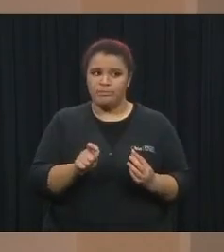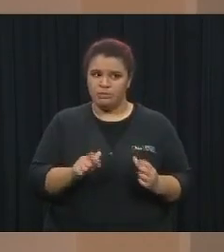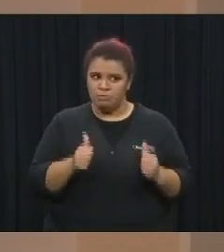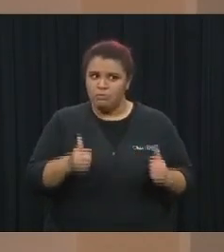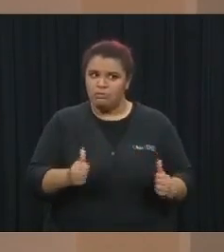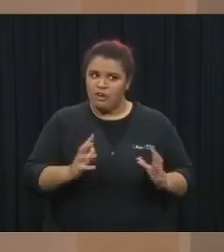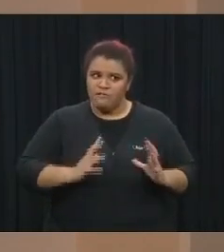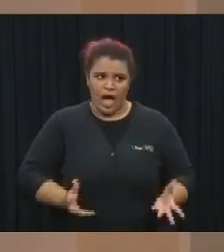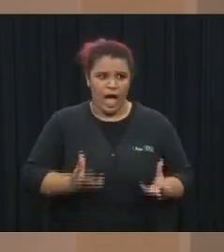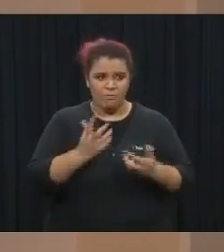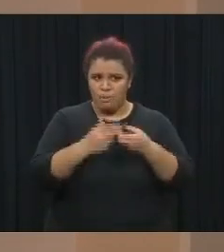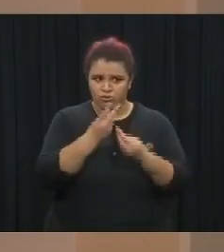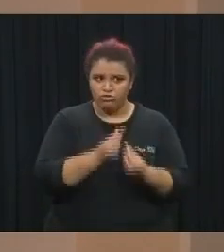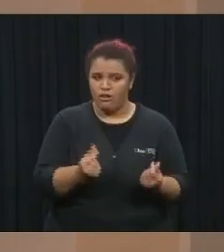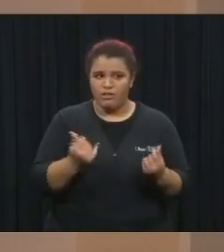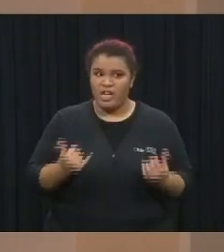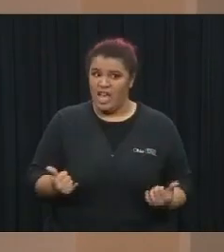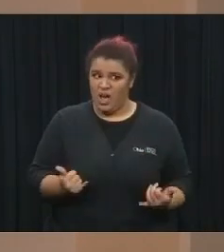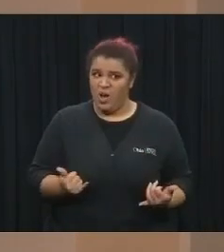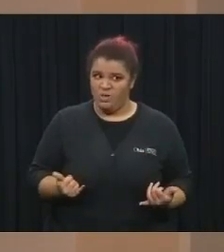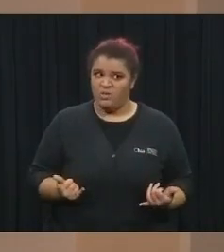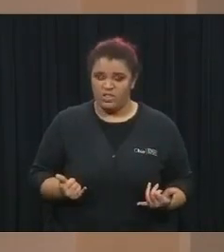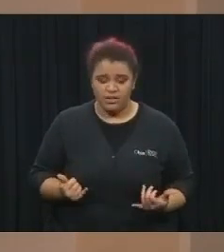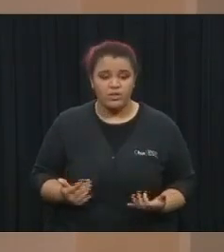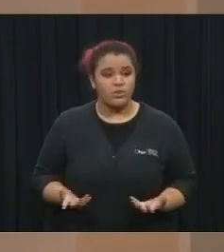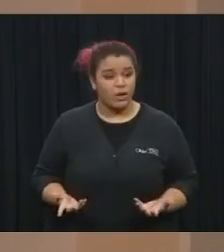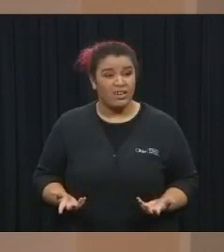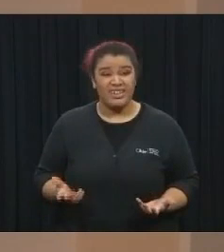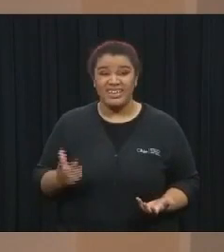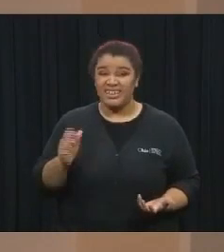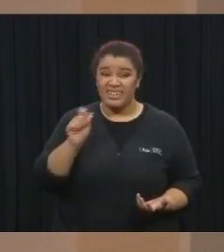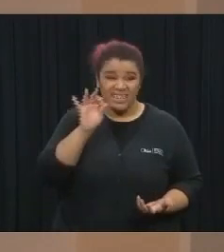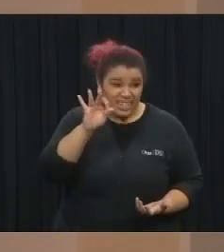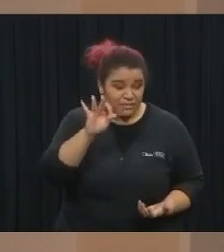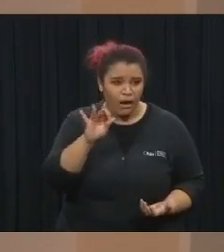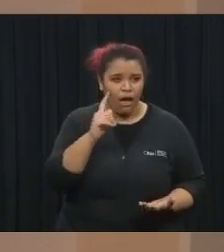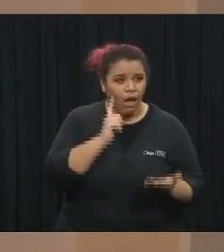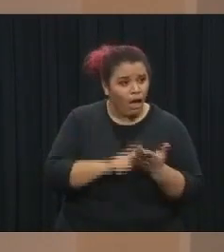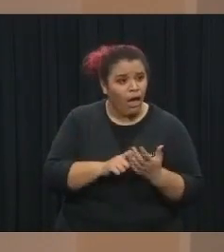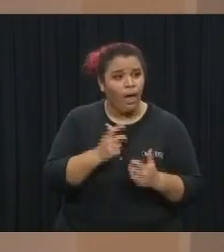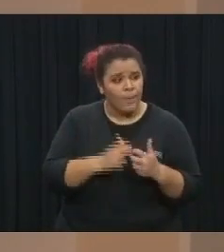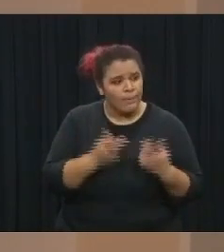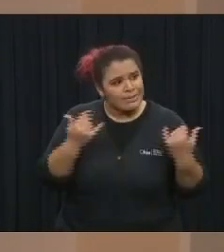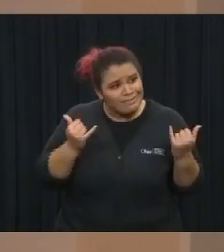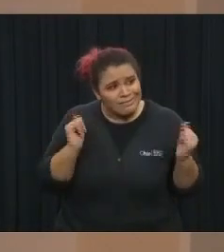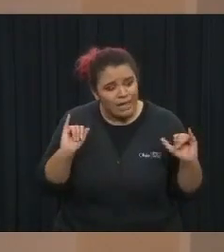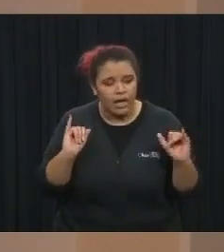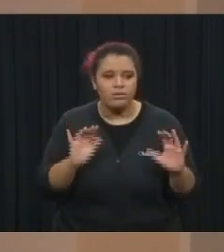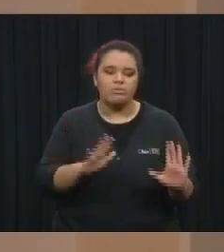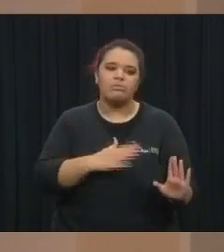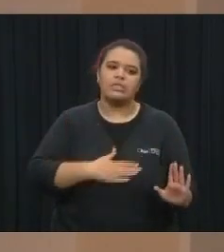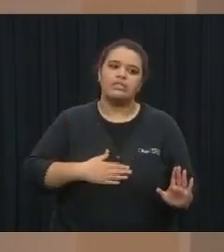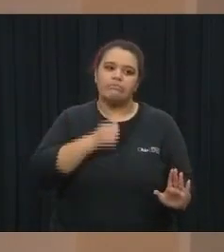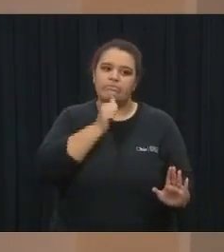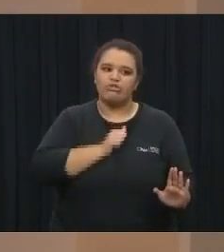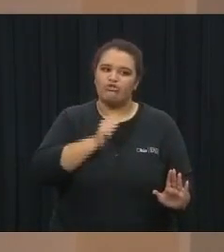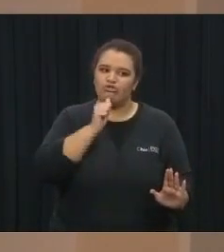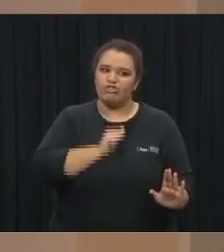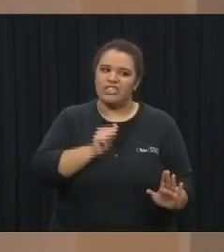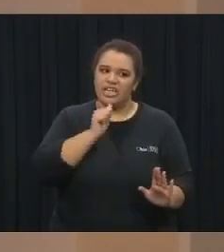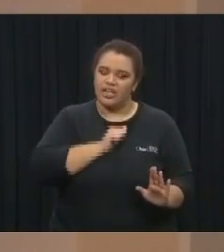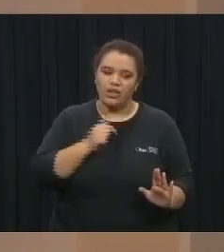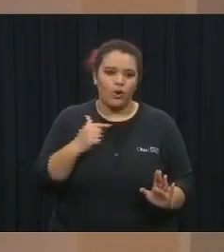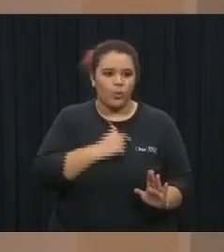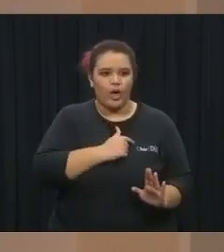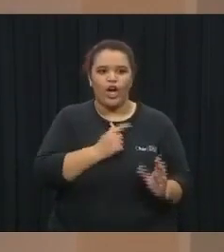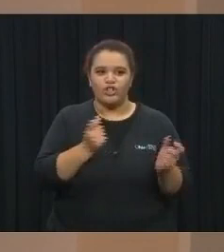this issue this morning. It's there, but if not, we ask your patients know that we understand what's the situation that you're in and how we